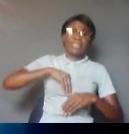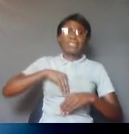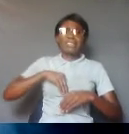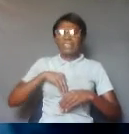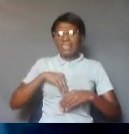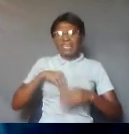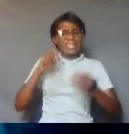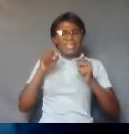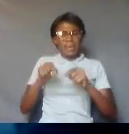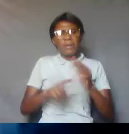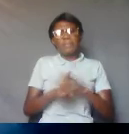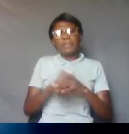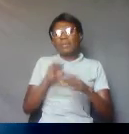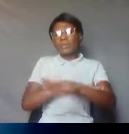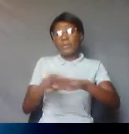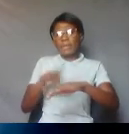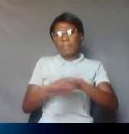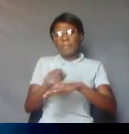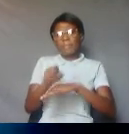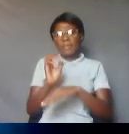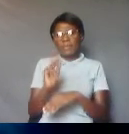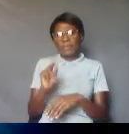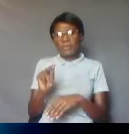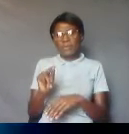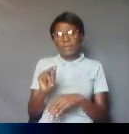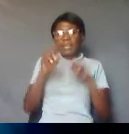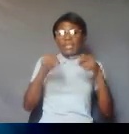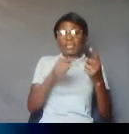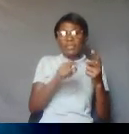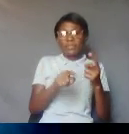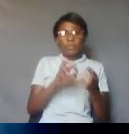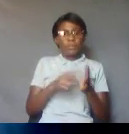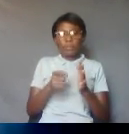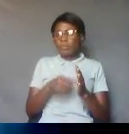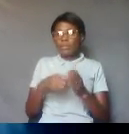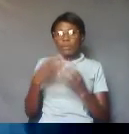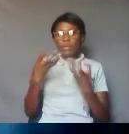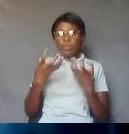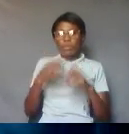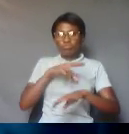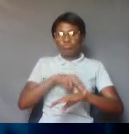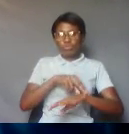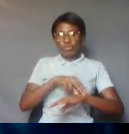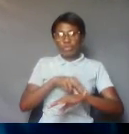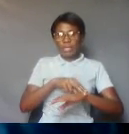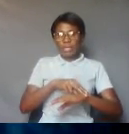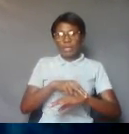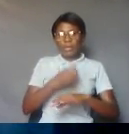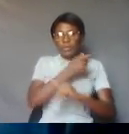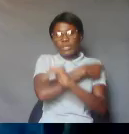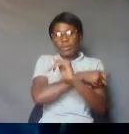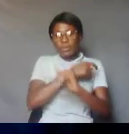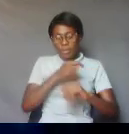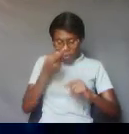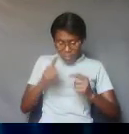found medical reasoning for it. But at the same time, you'd find that some conditions cannot be medically